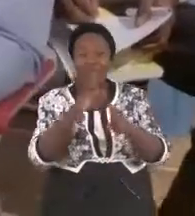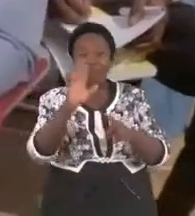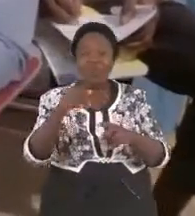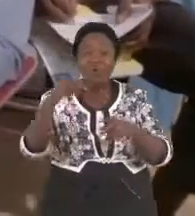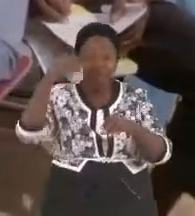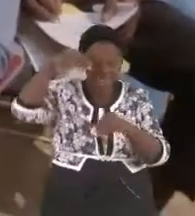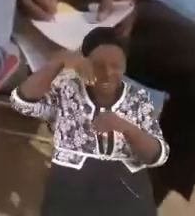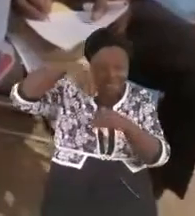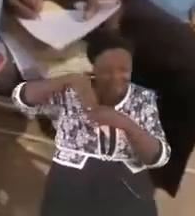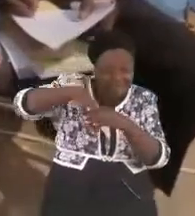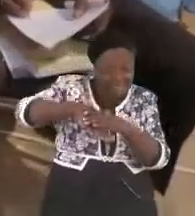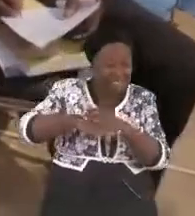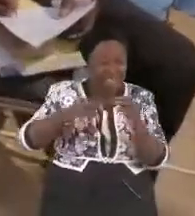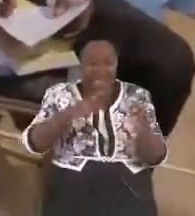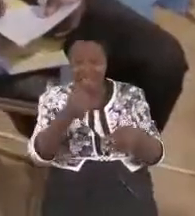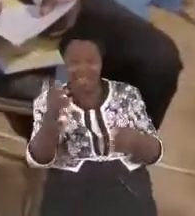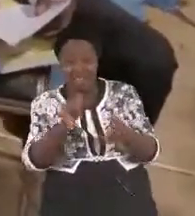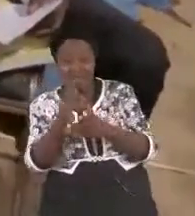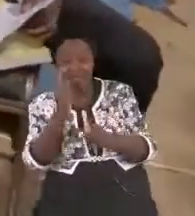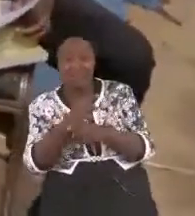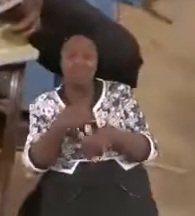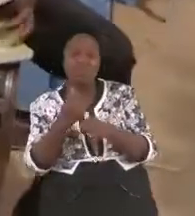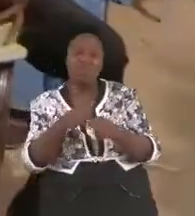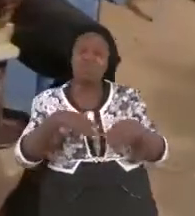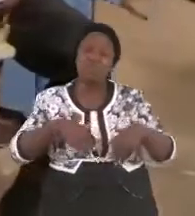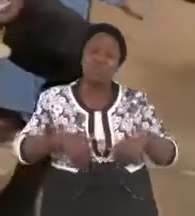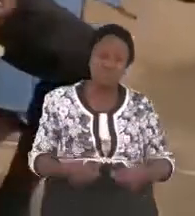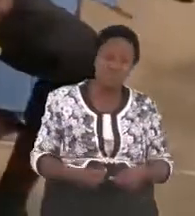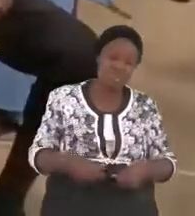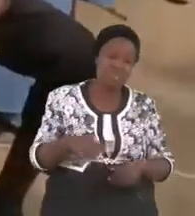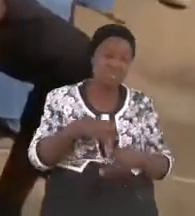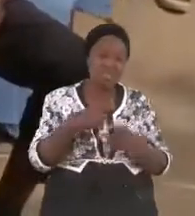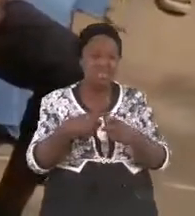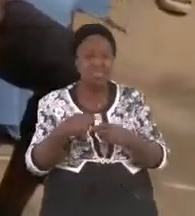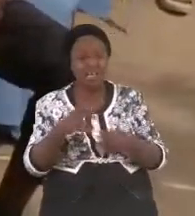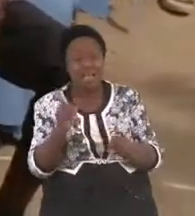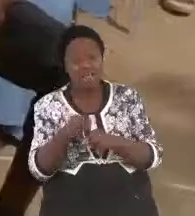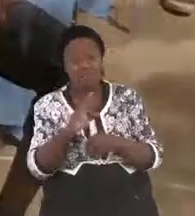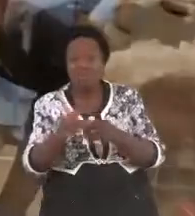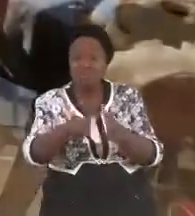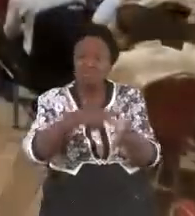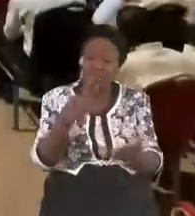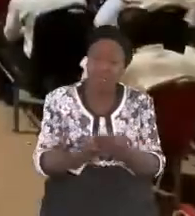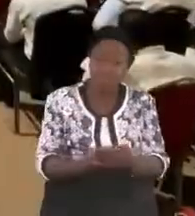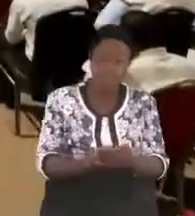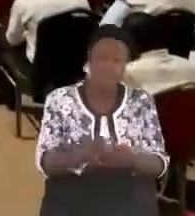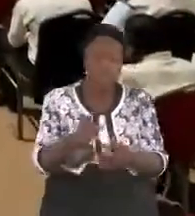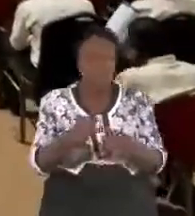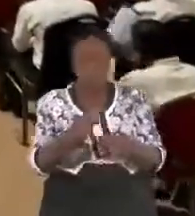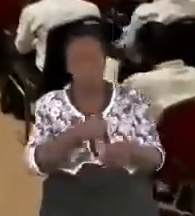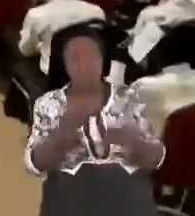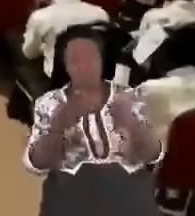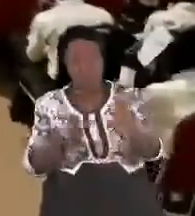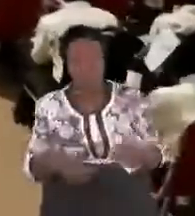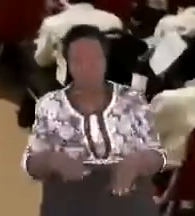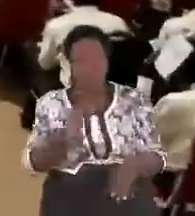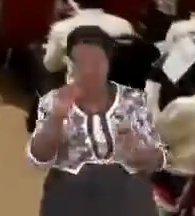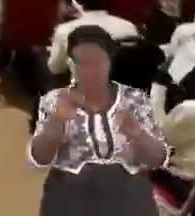anything that will just make you tired and weak, as if I'm going to fall down and die. No, you will